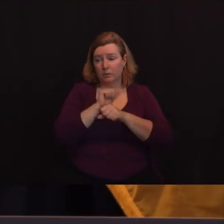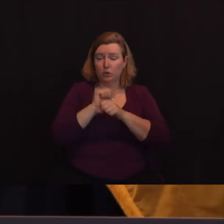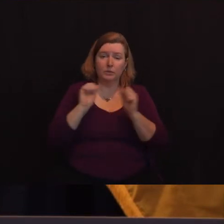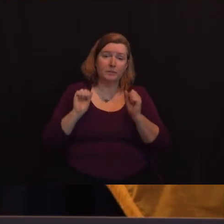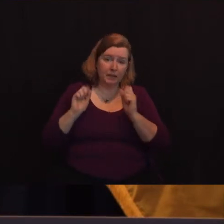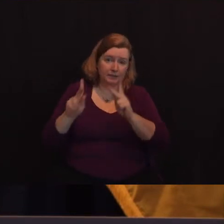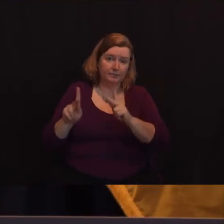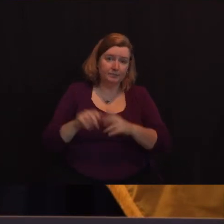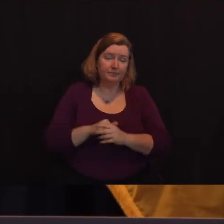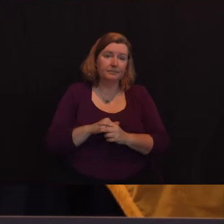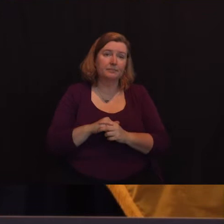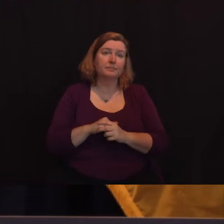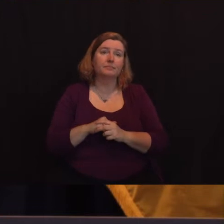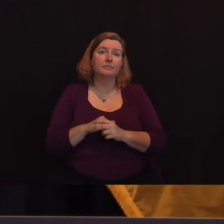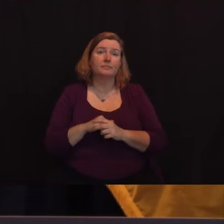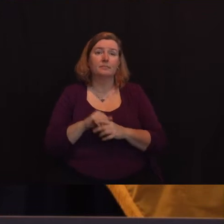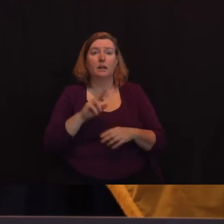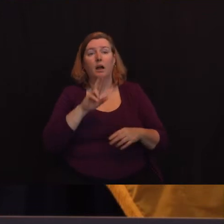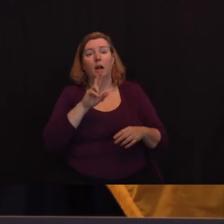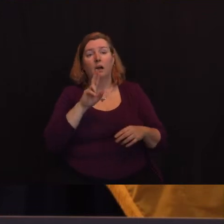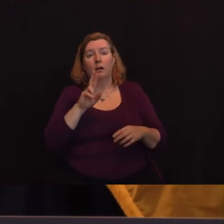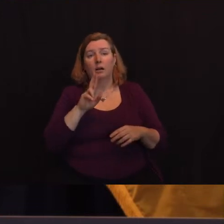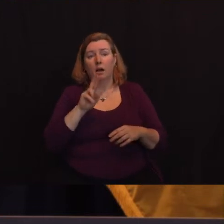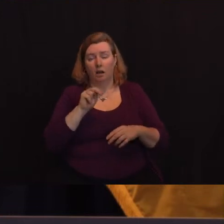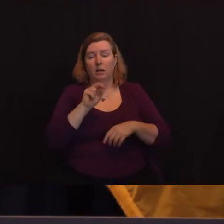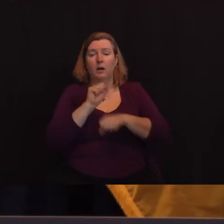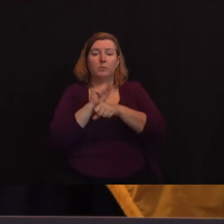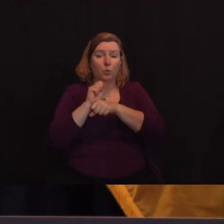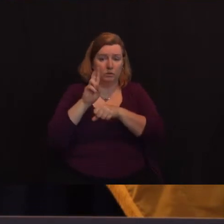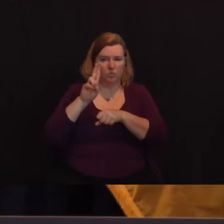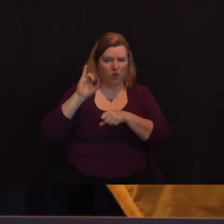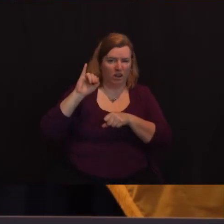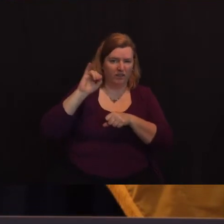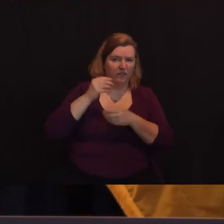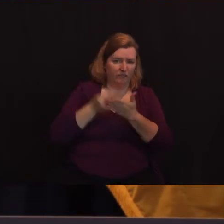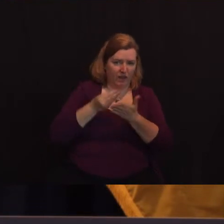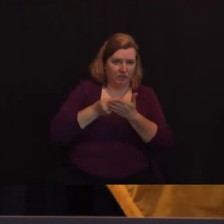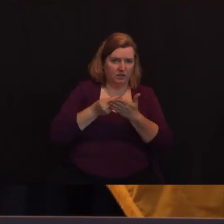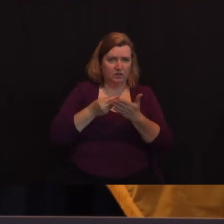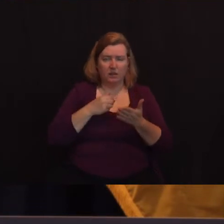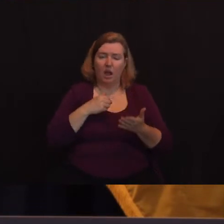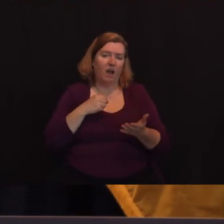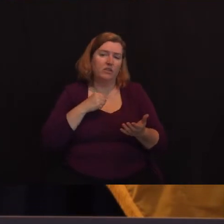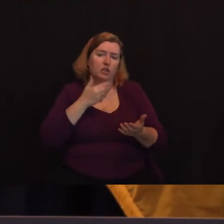on the unemployment fund, Dustin, because we're still reviewing. We got the preliminary